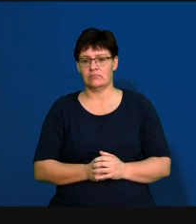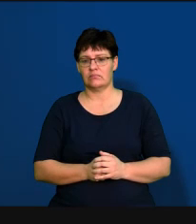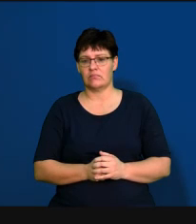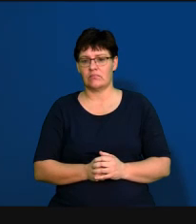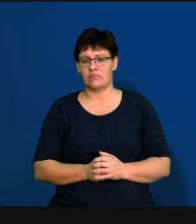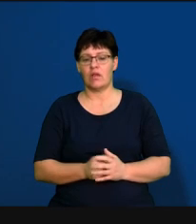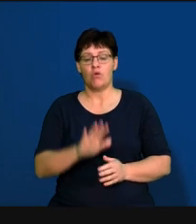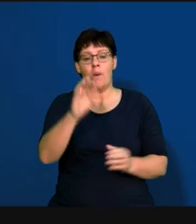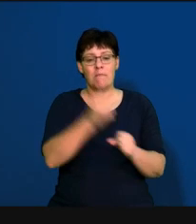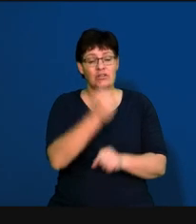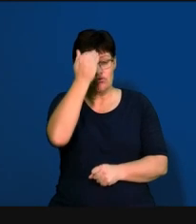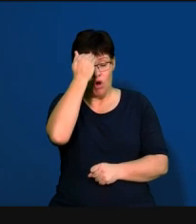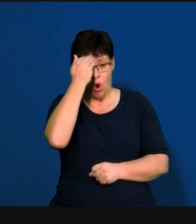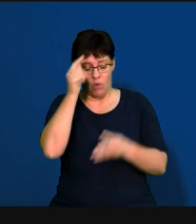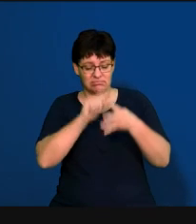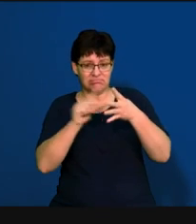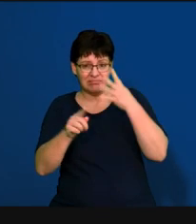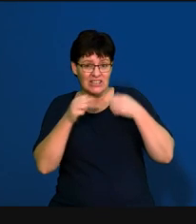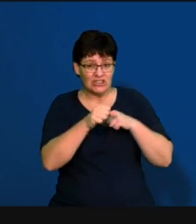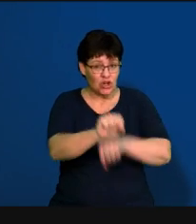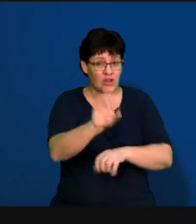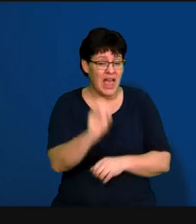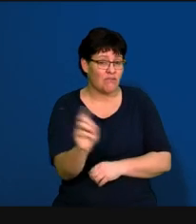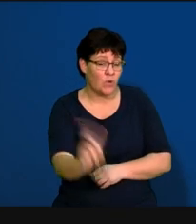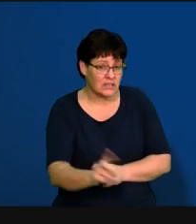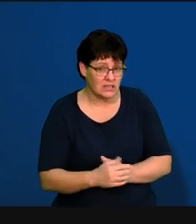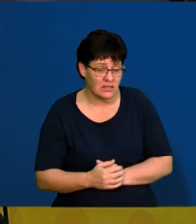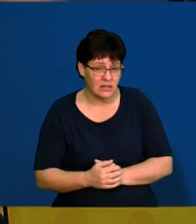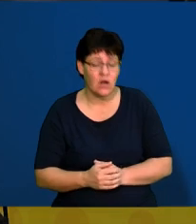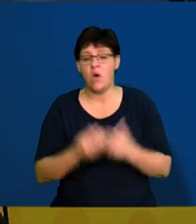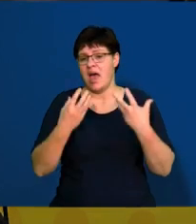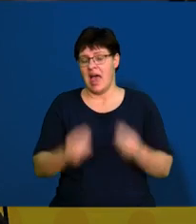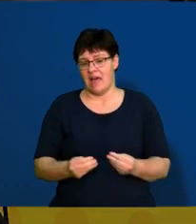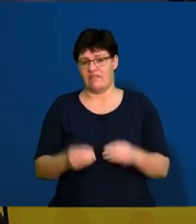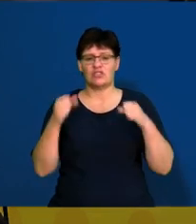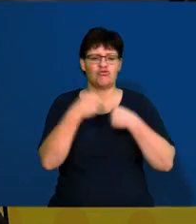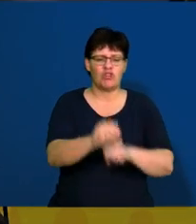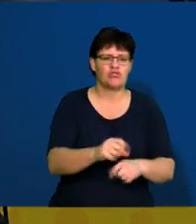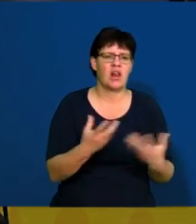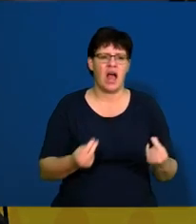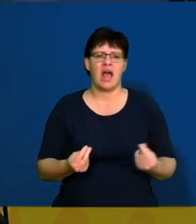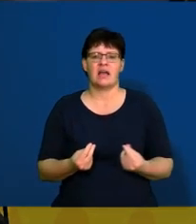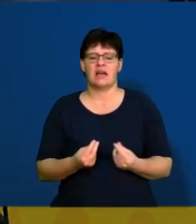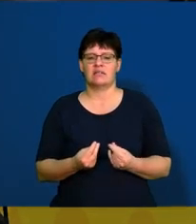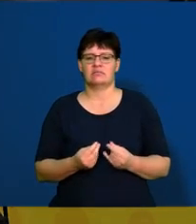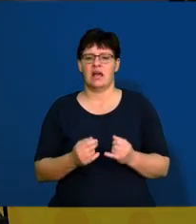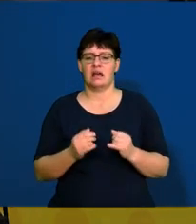also will need to know your different types of strategies. Right, so we will have different types of strategies. You'll have